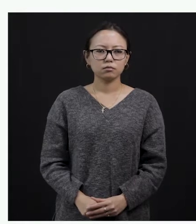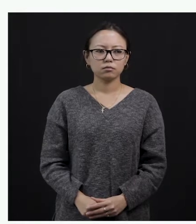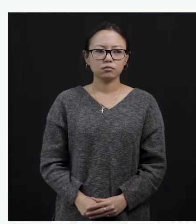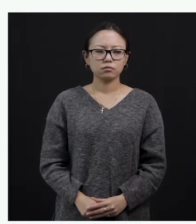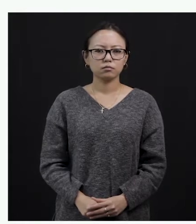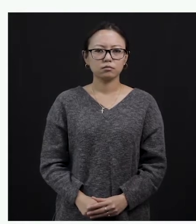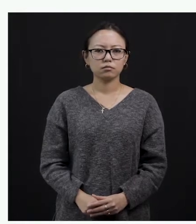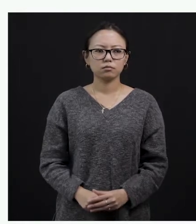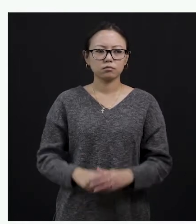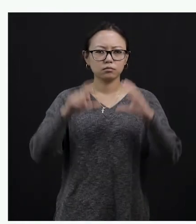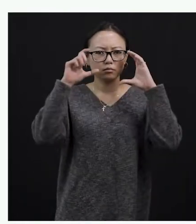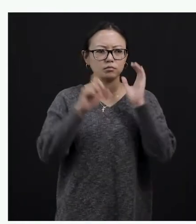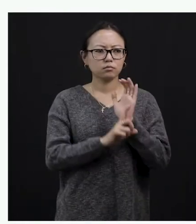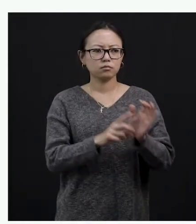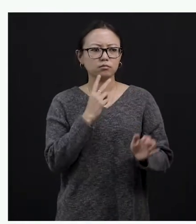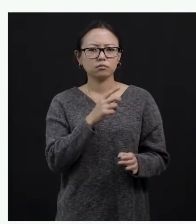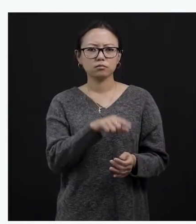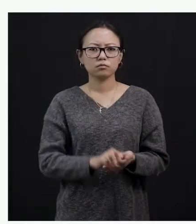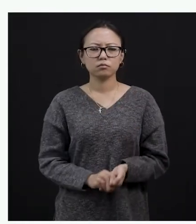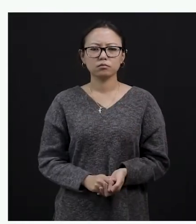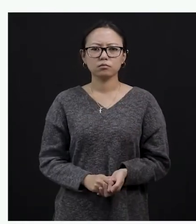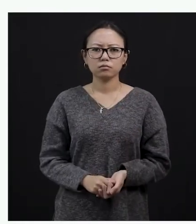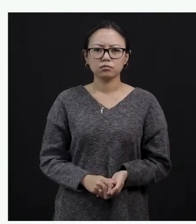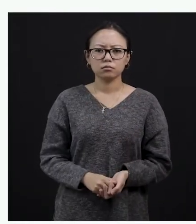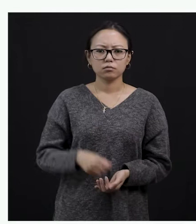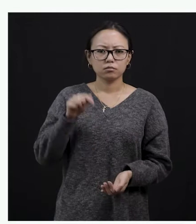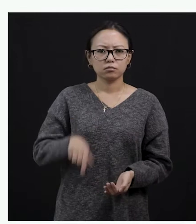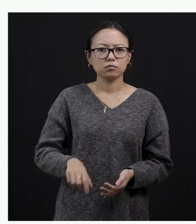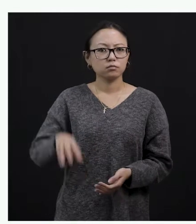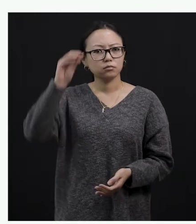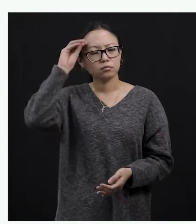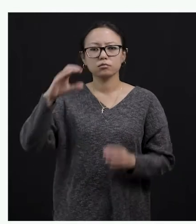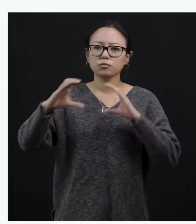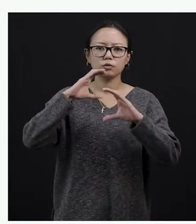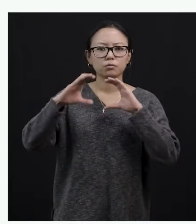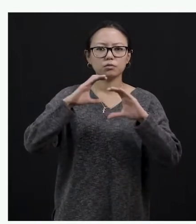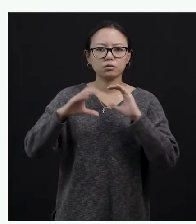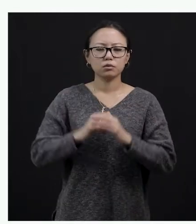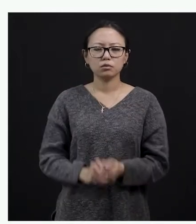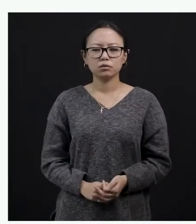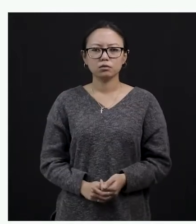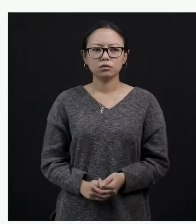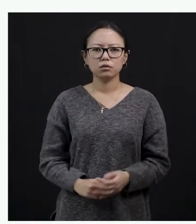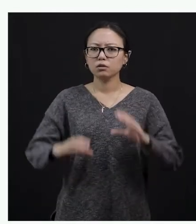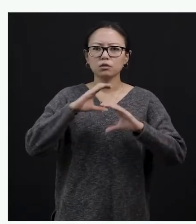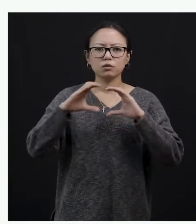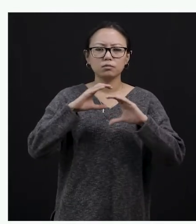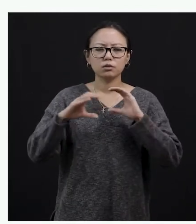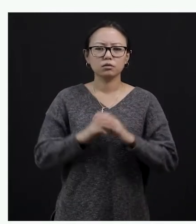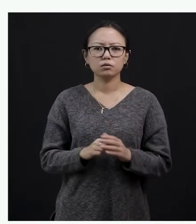Now, here we are going to learn about communication. So communication